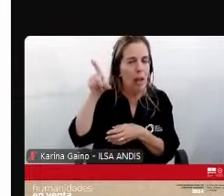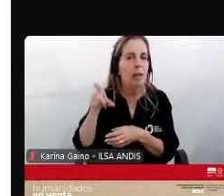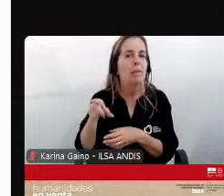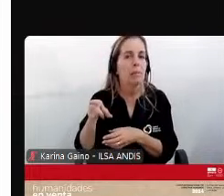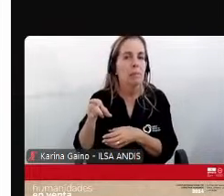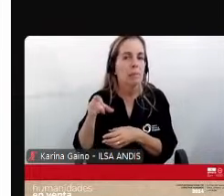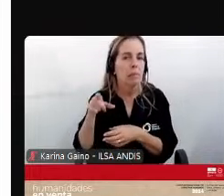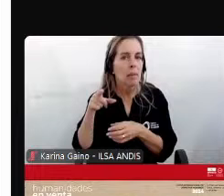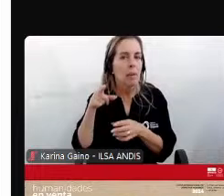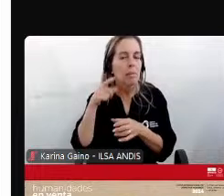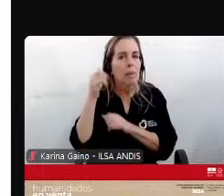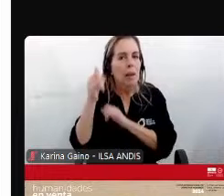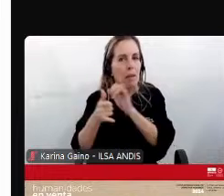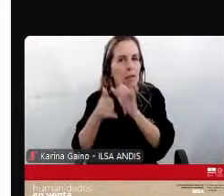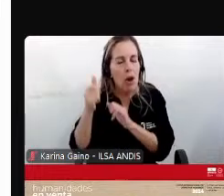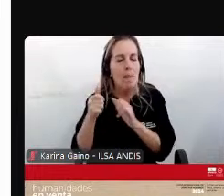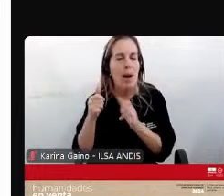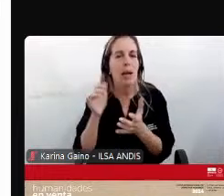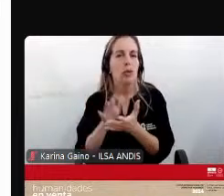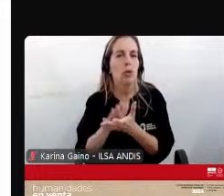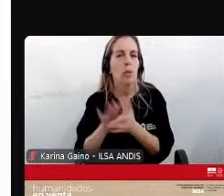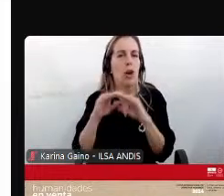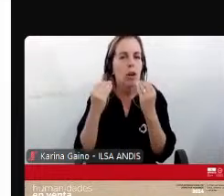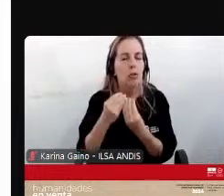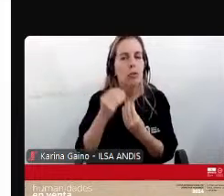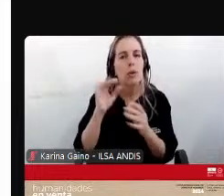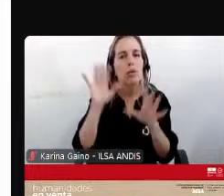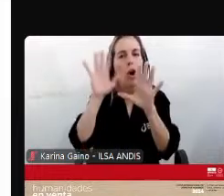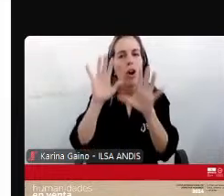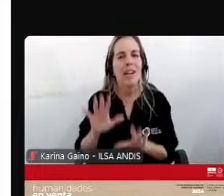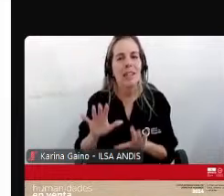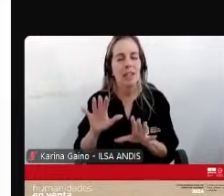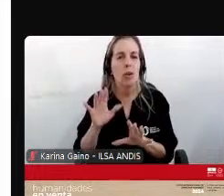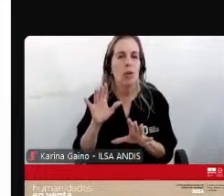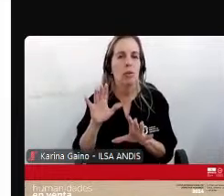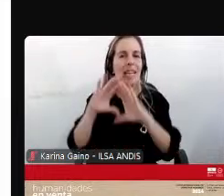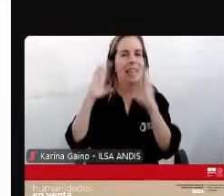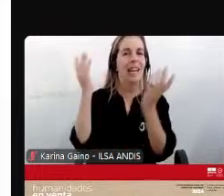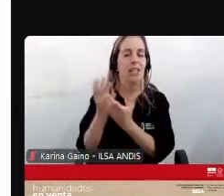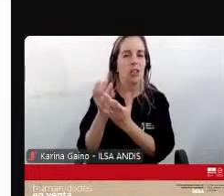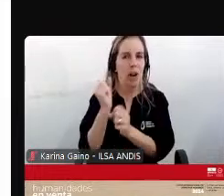that was carried out in 7 different countries on indicators of forced labor, including in the